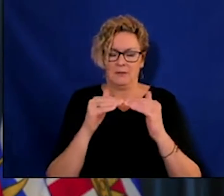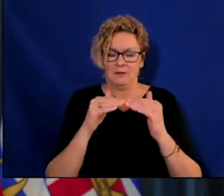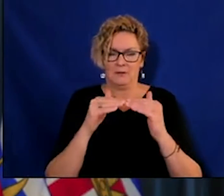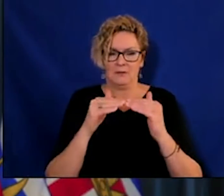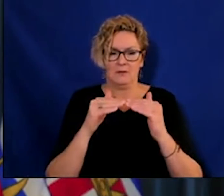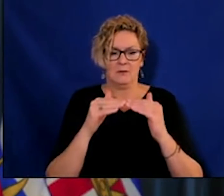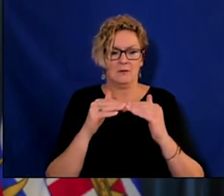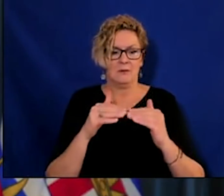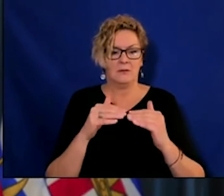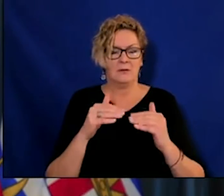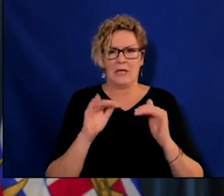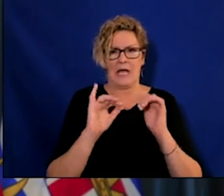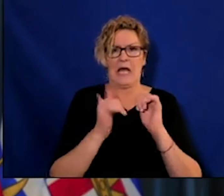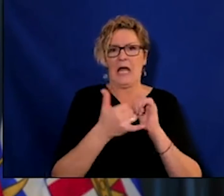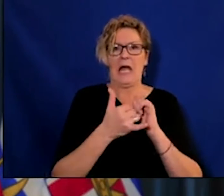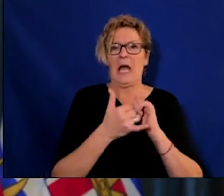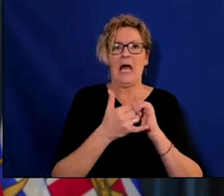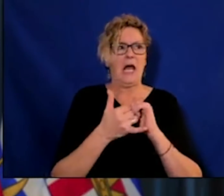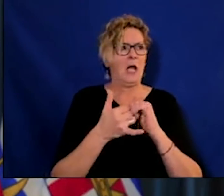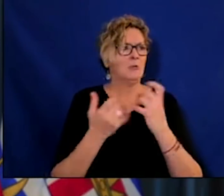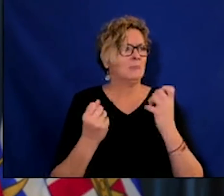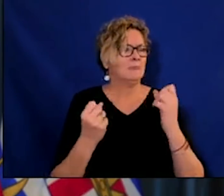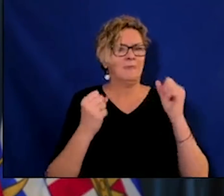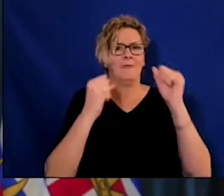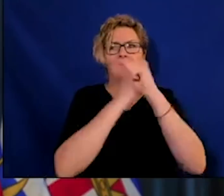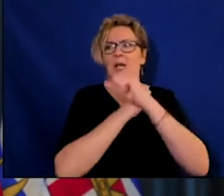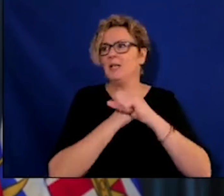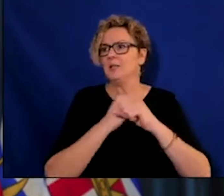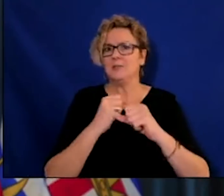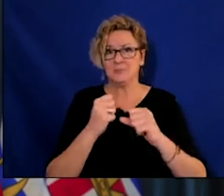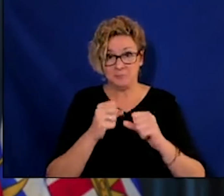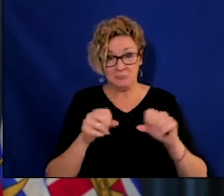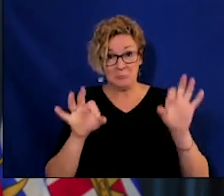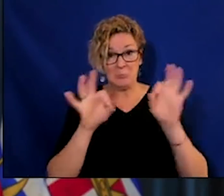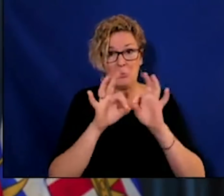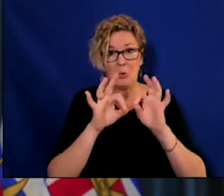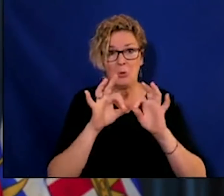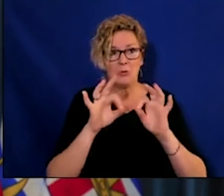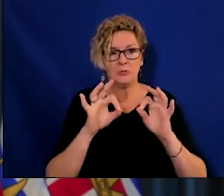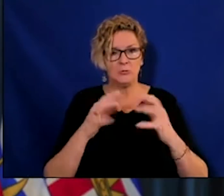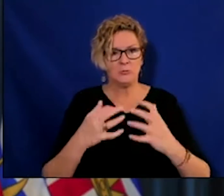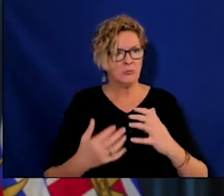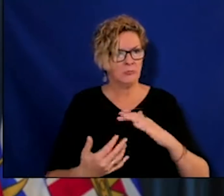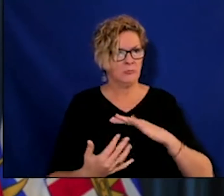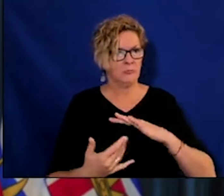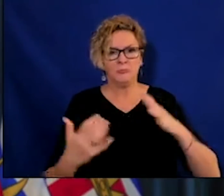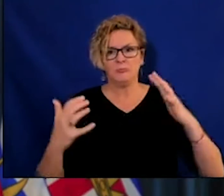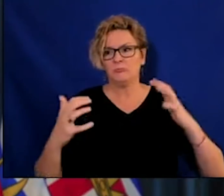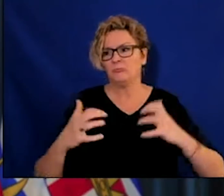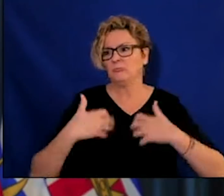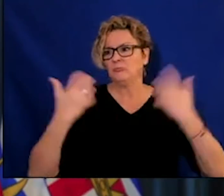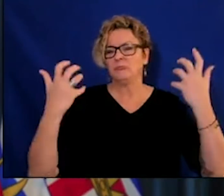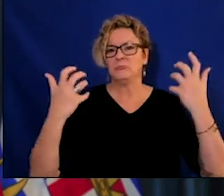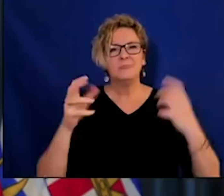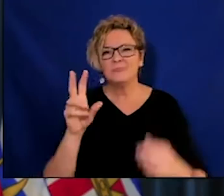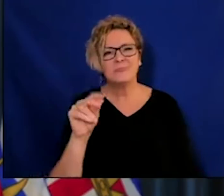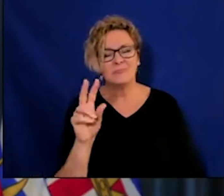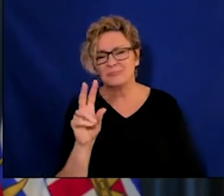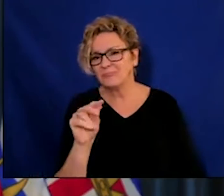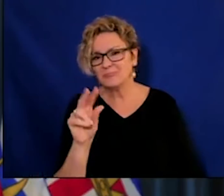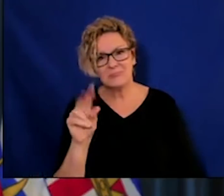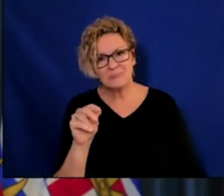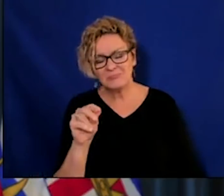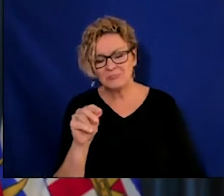fight by getting angry. It's an injustice we can only fight by following the advice and the guidance of Dr. Henry and her